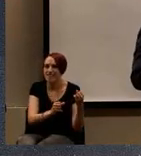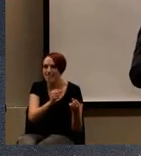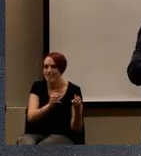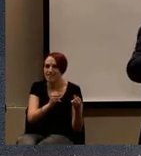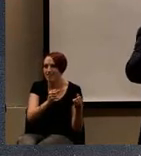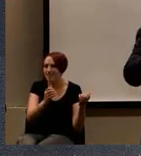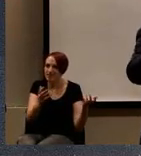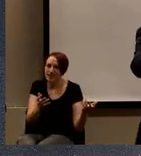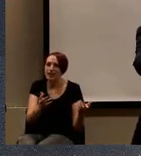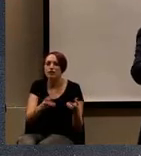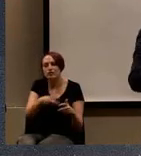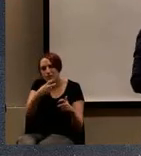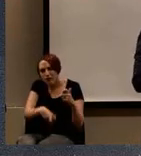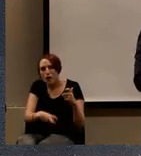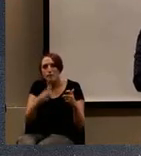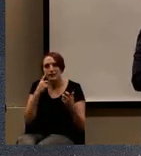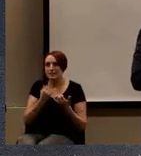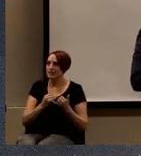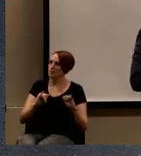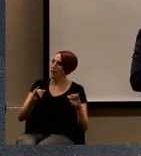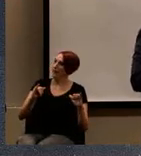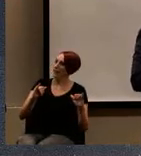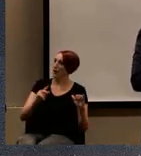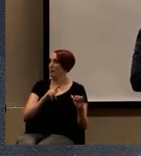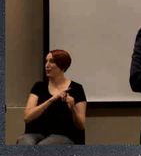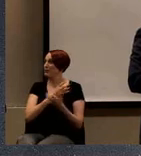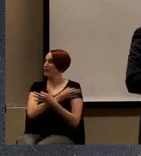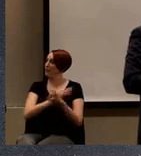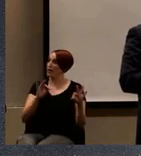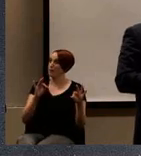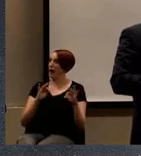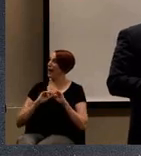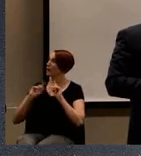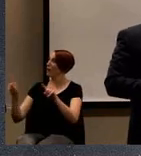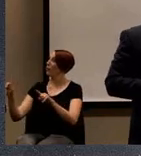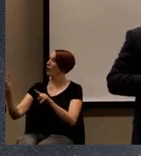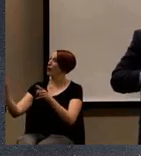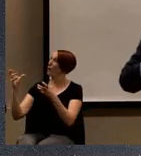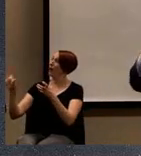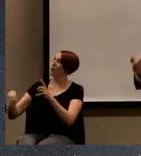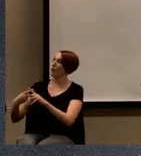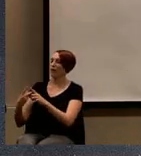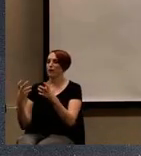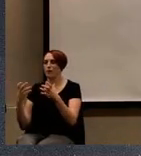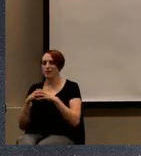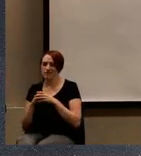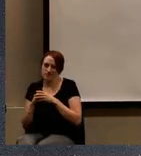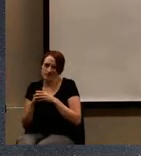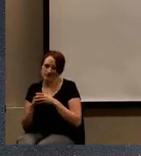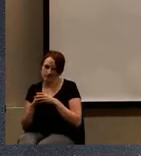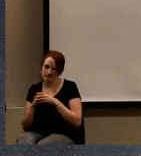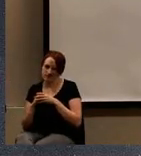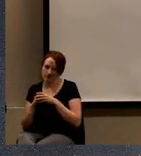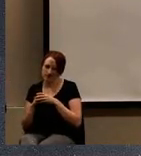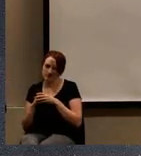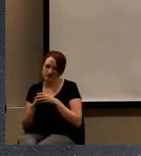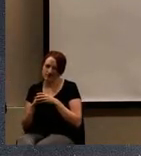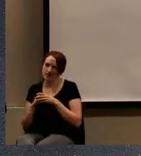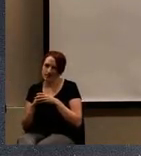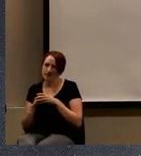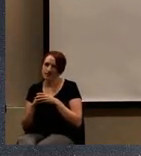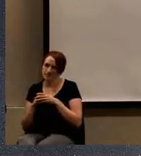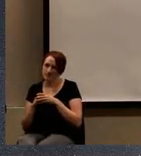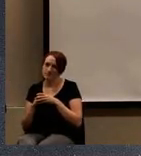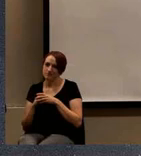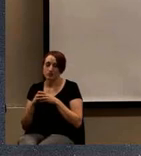that personal freedom of mobility that automobiles provide, but also just the basic fundamentals of, I don't know how I